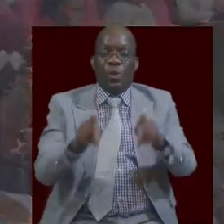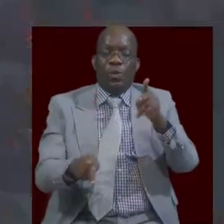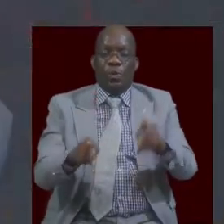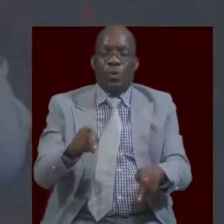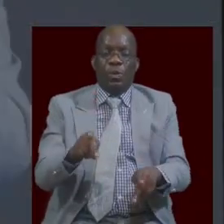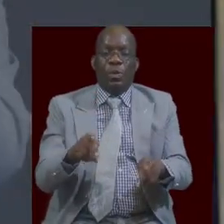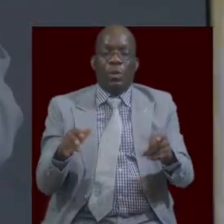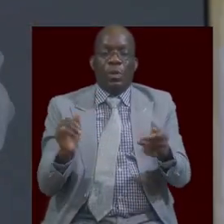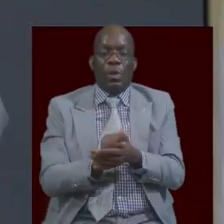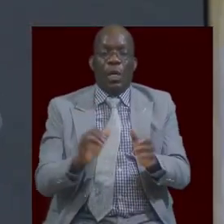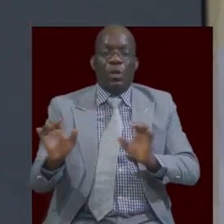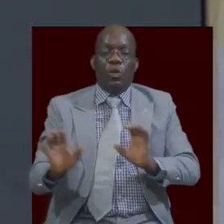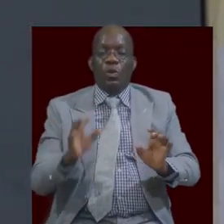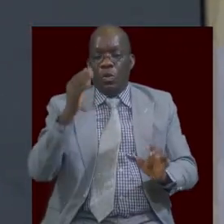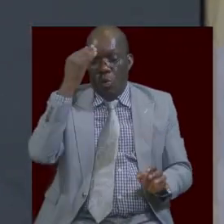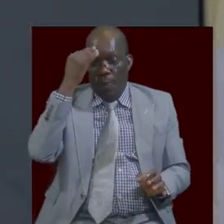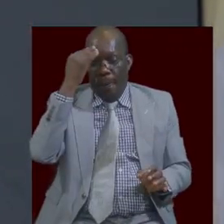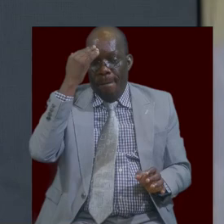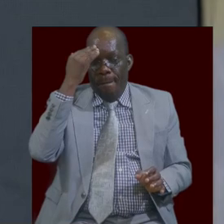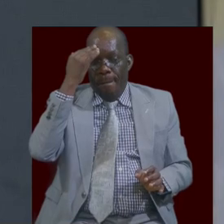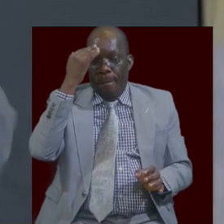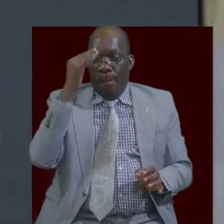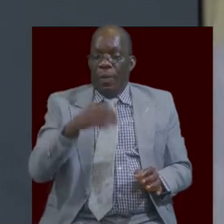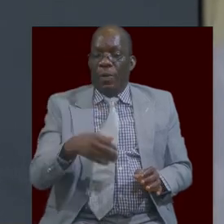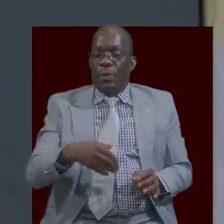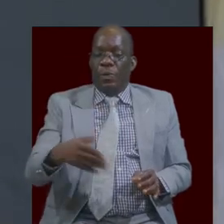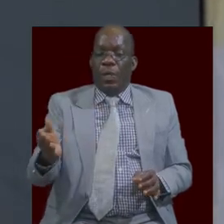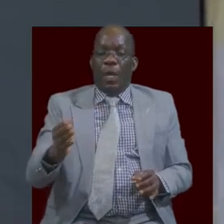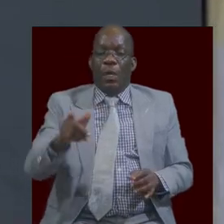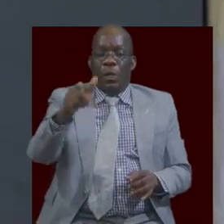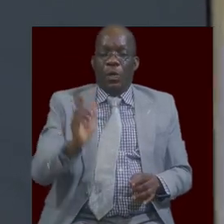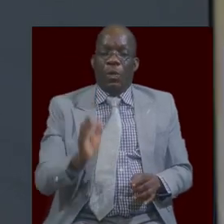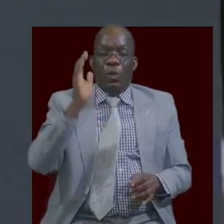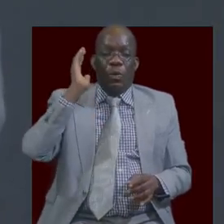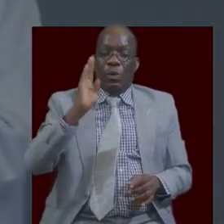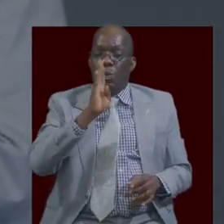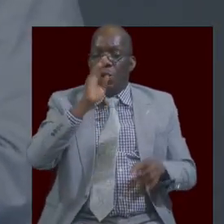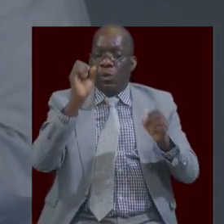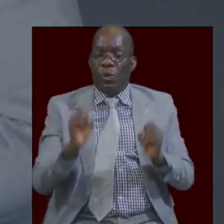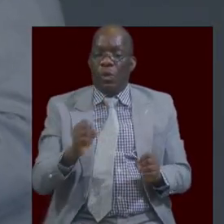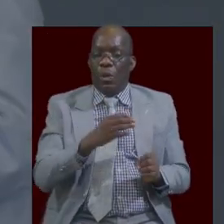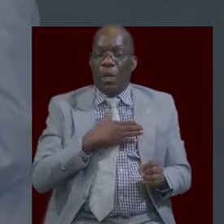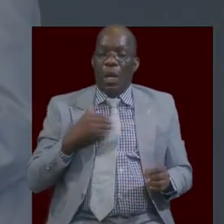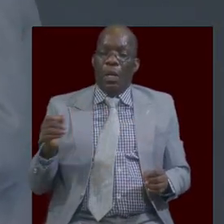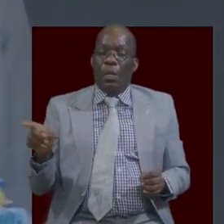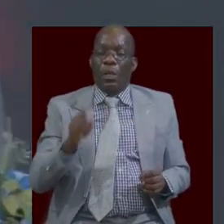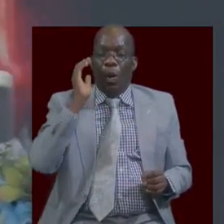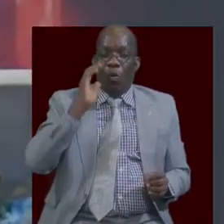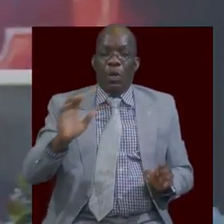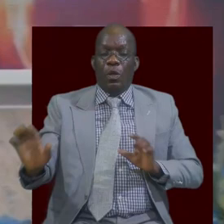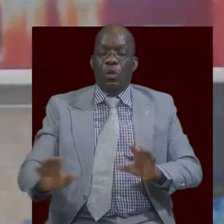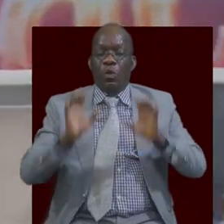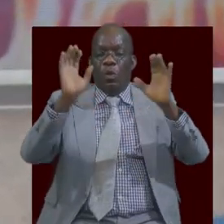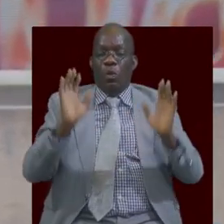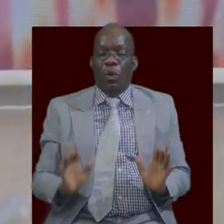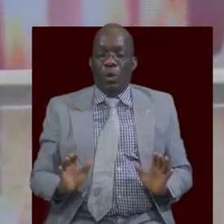do know their God shall be stronger, and they shall do exploits. When